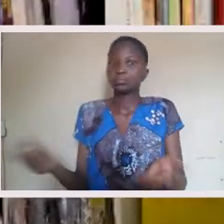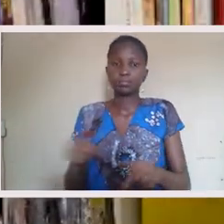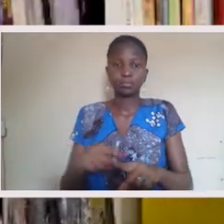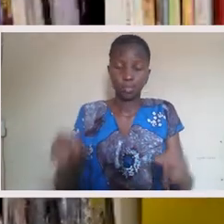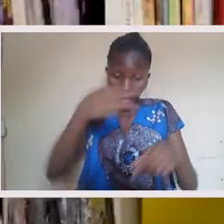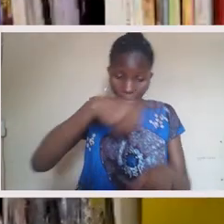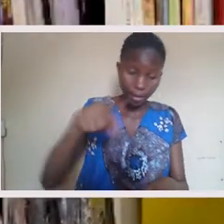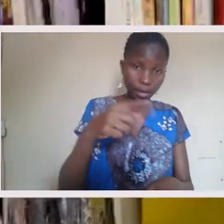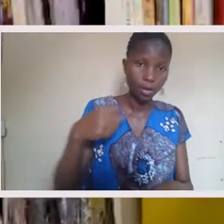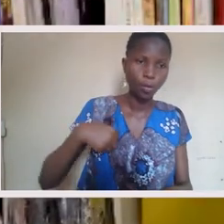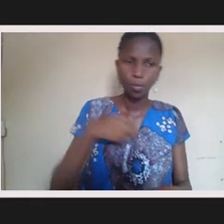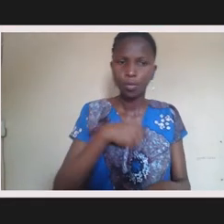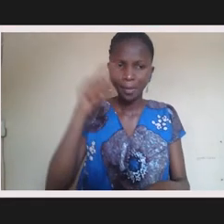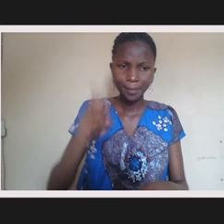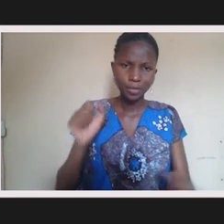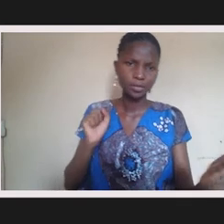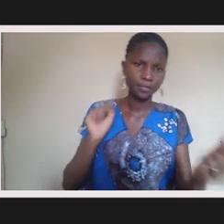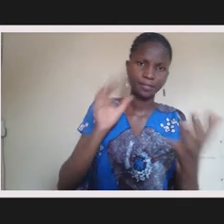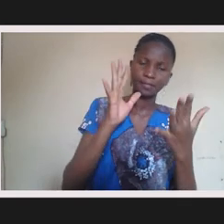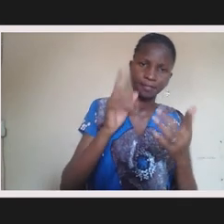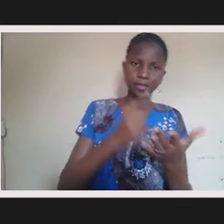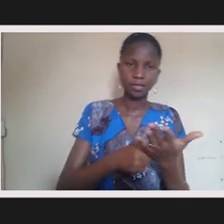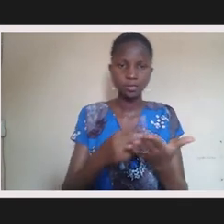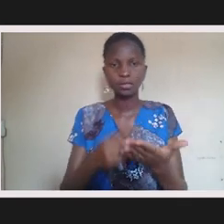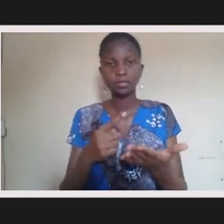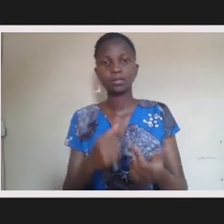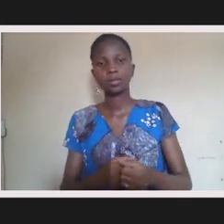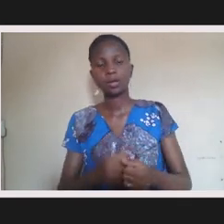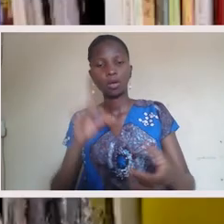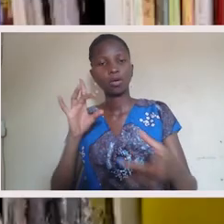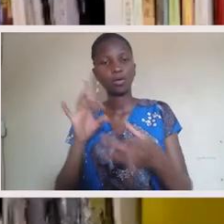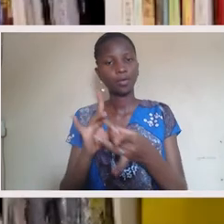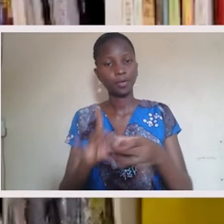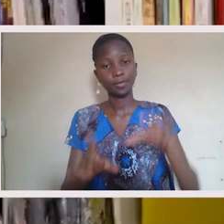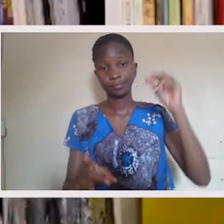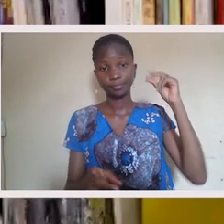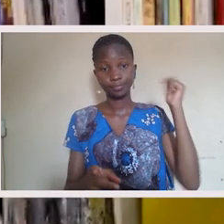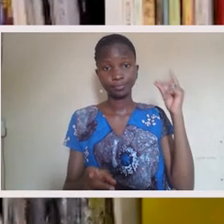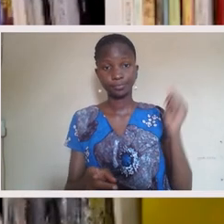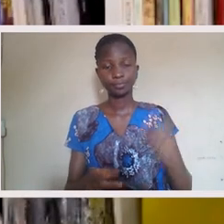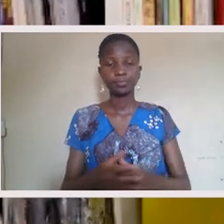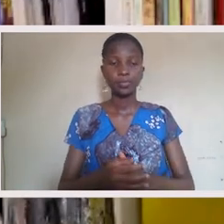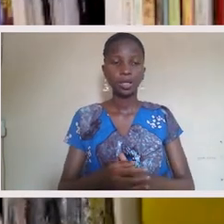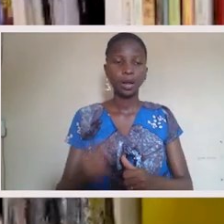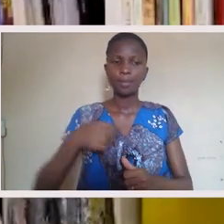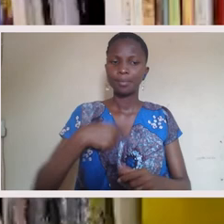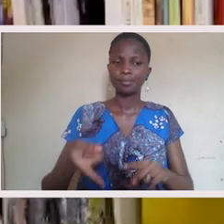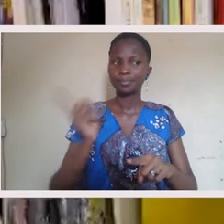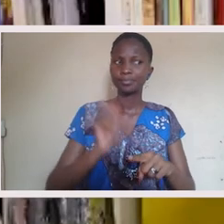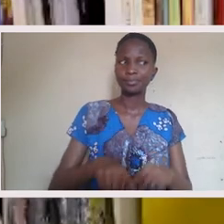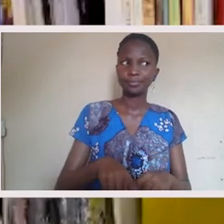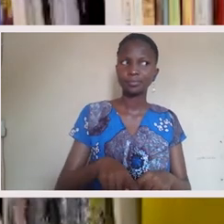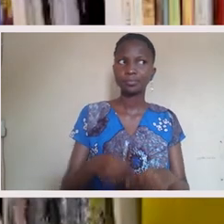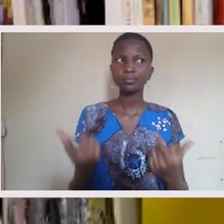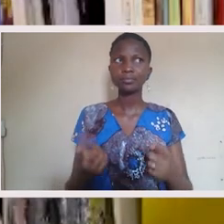these are, this, this is the support system that we're having in place. Yeah. Right. Yeah. Cause we're going to have to face it. If I have to face it, you're going to have to face it. I can't run